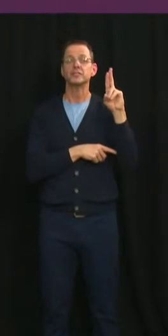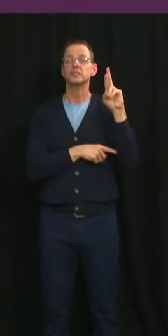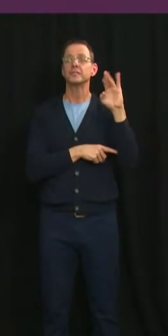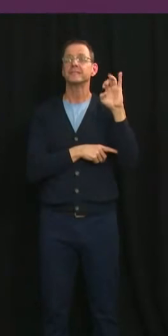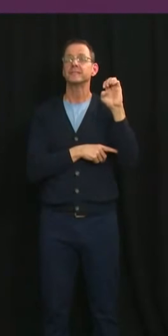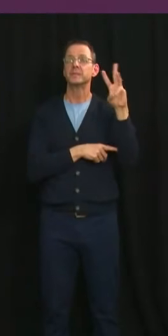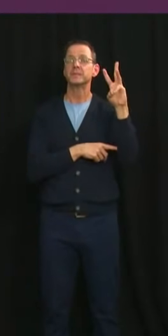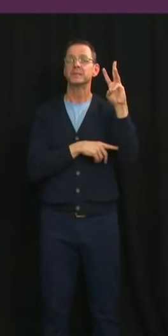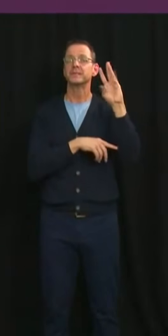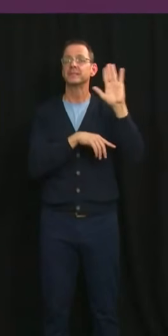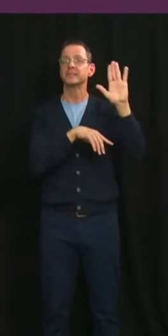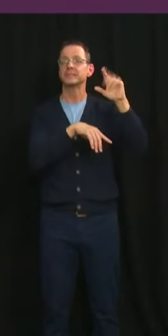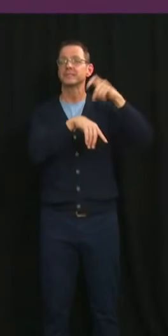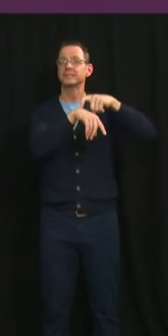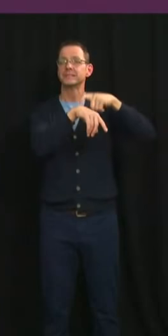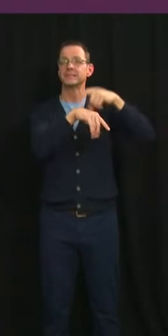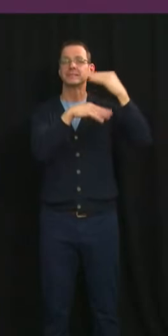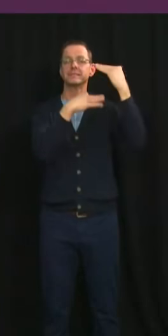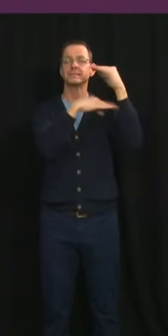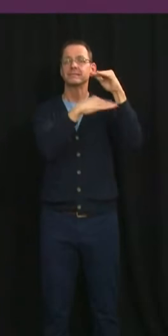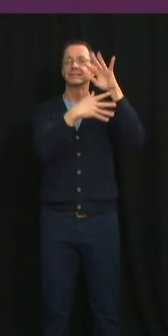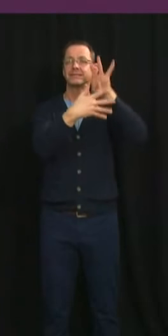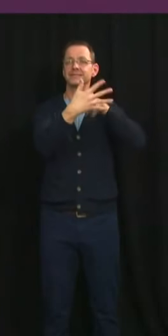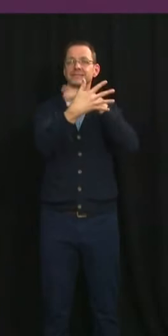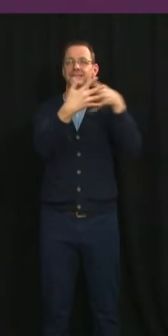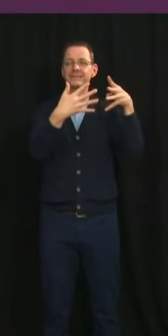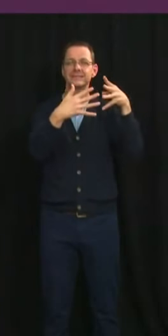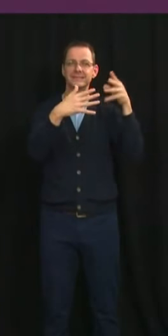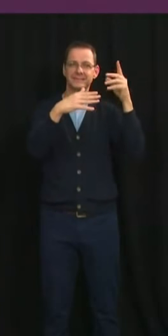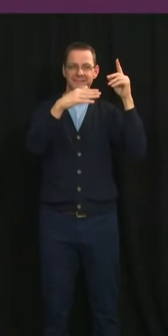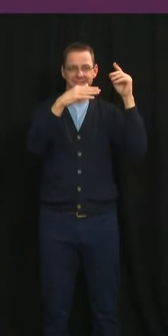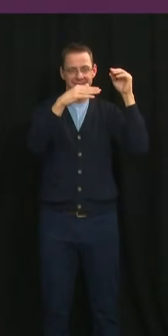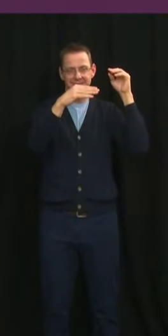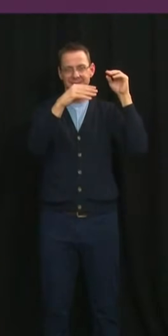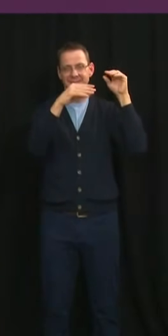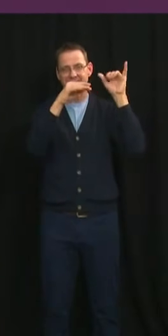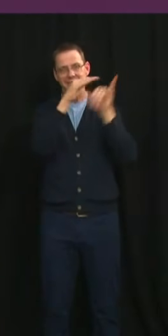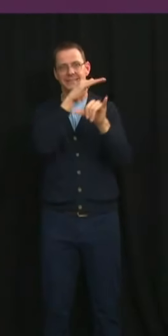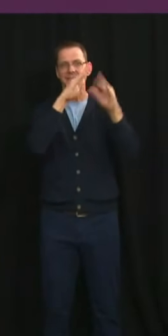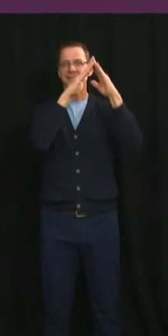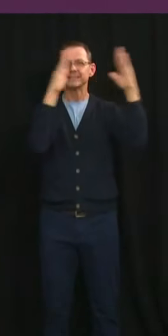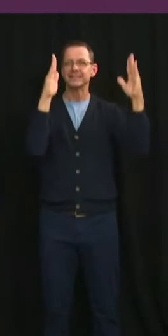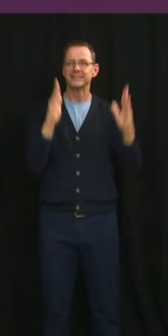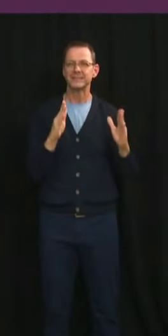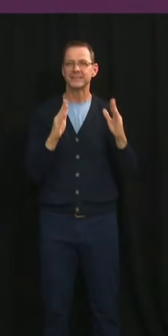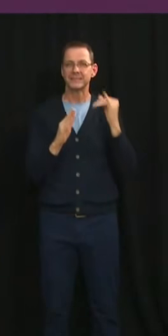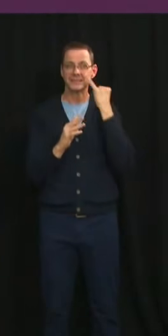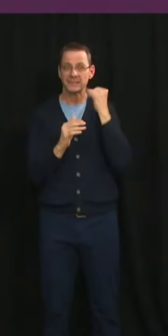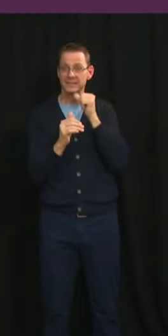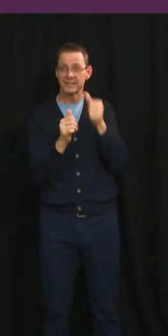schools. But if people didn't comply, it wouldn't make a difference. What matters is people buy into this. We hope that they will.